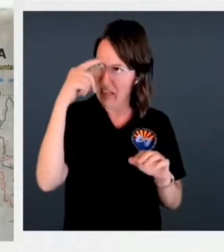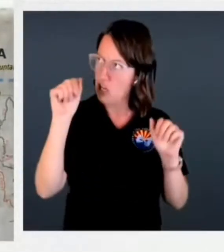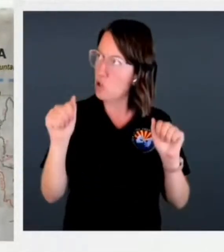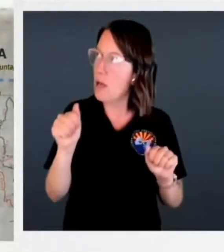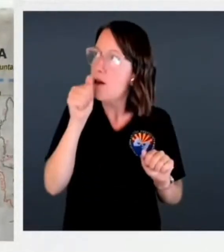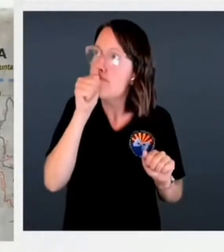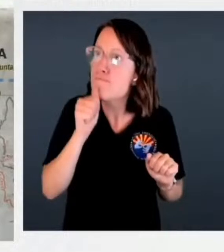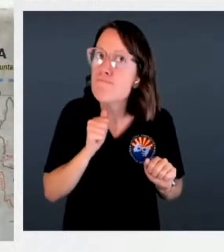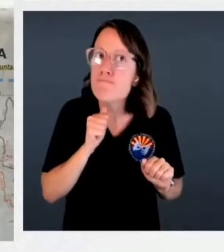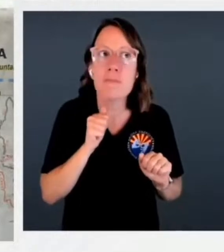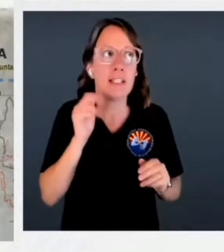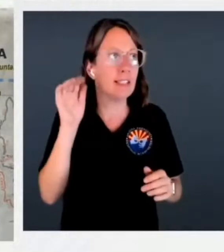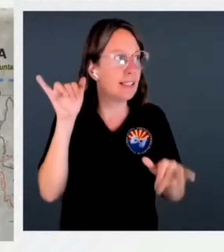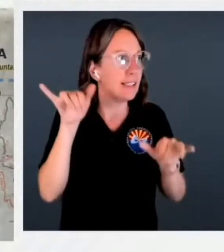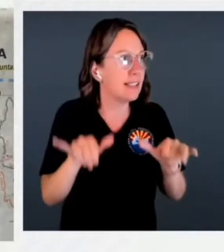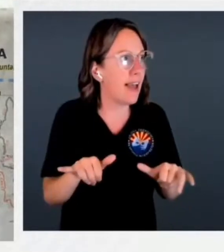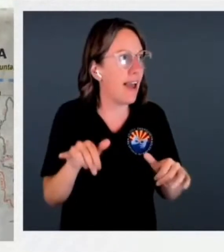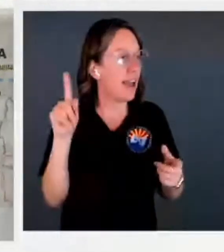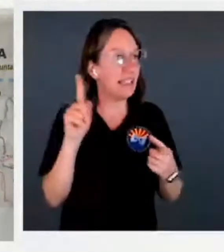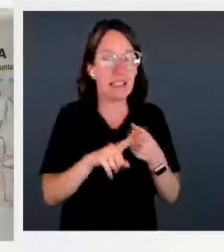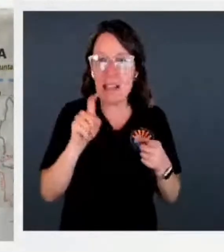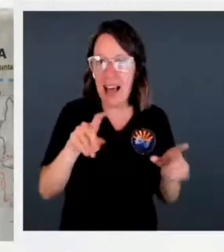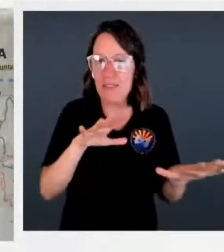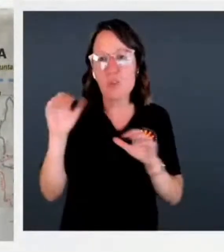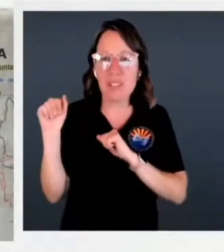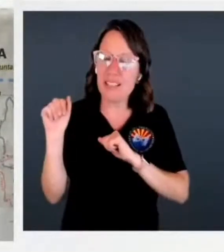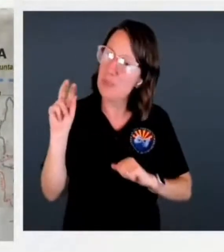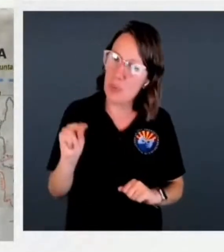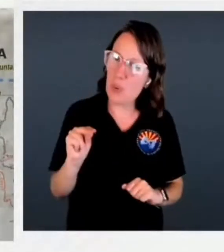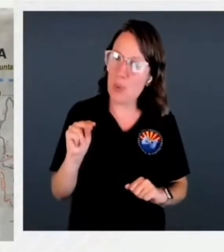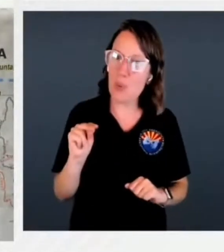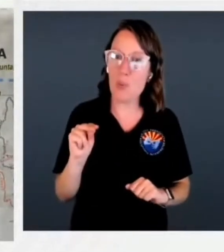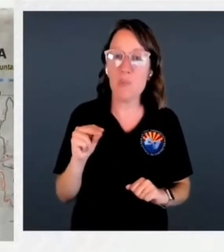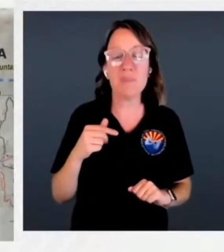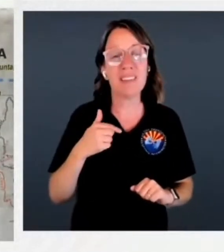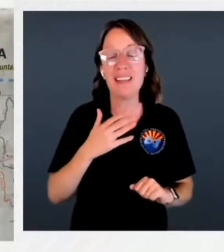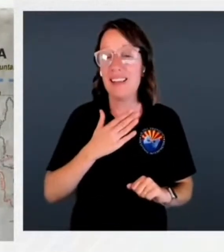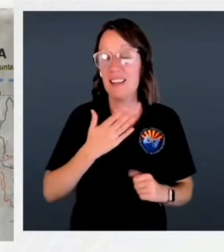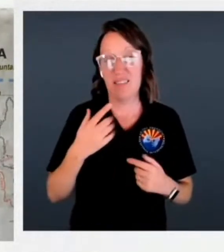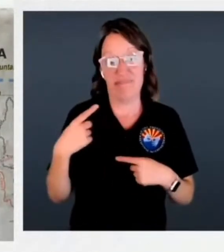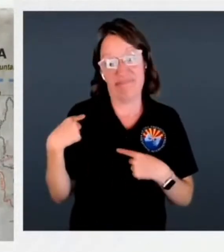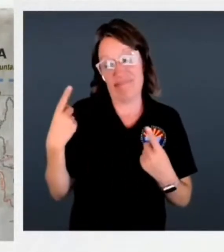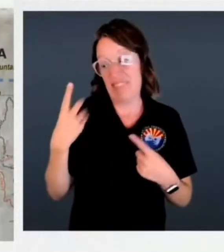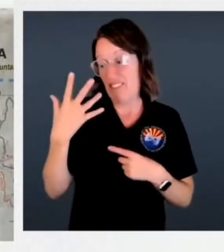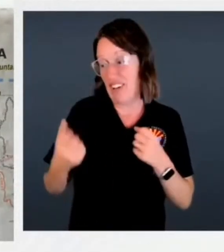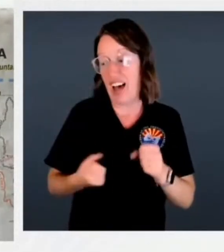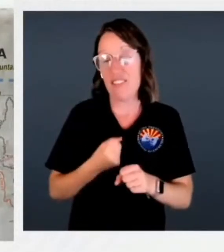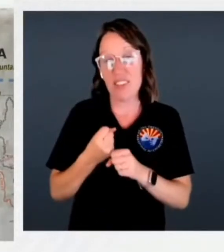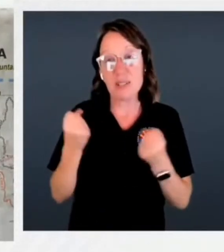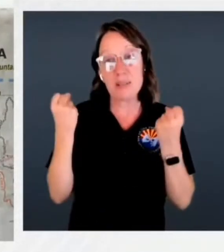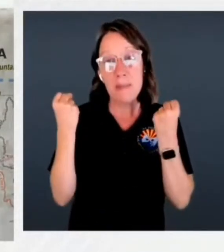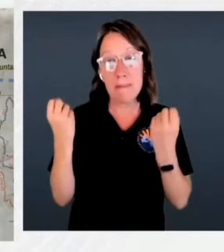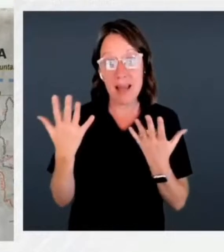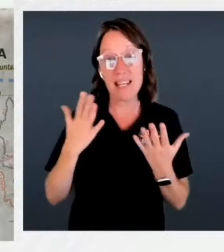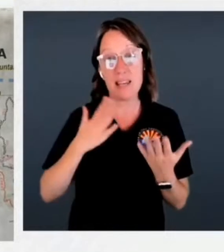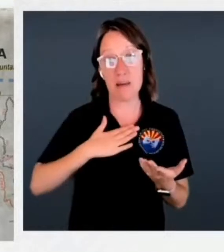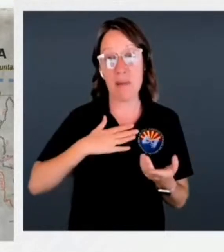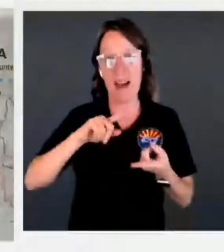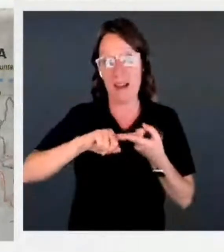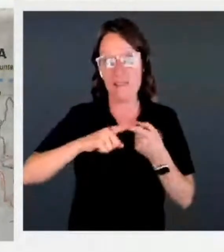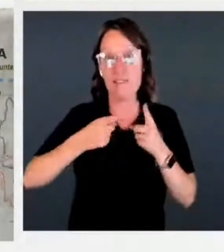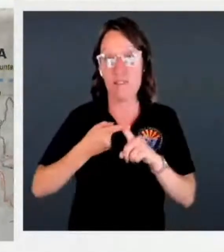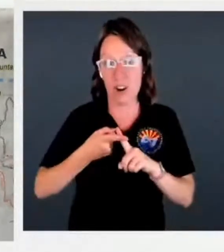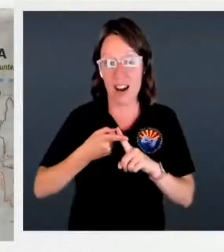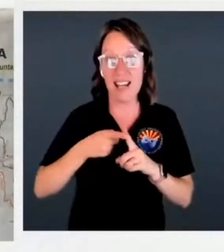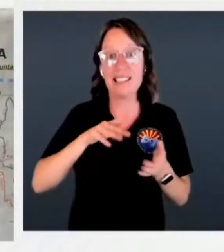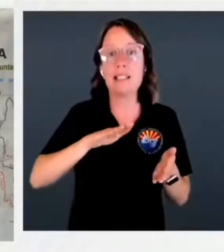it's reality. And I talked about losing friends in the last 5 years. 2 of them in their car because they drove into their gate,